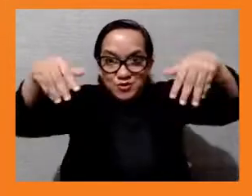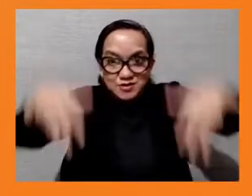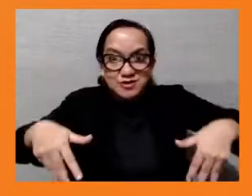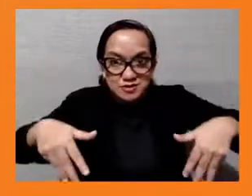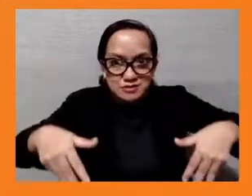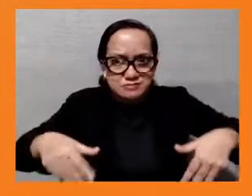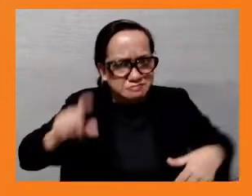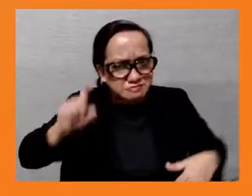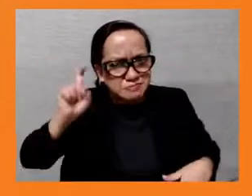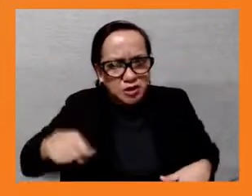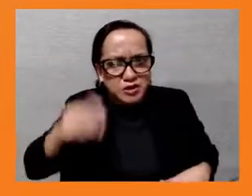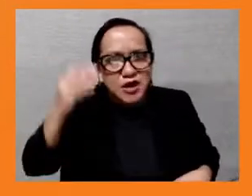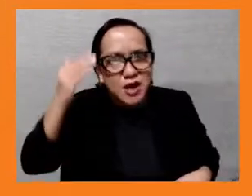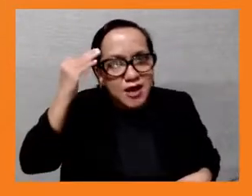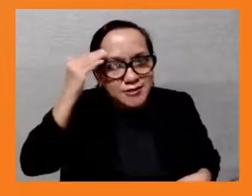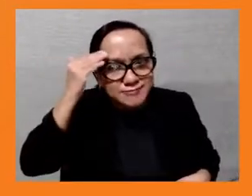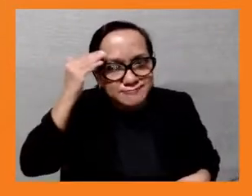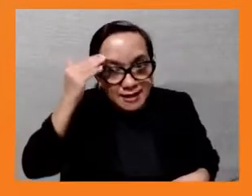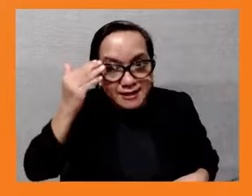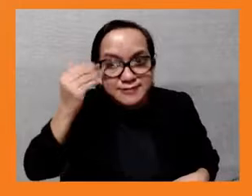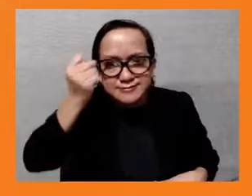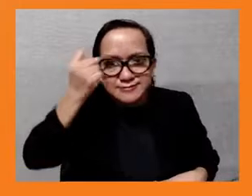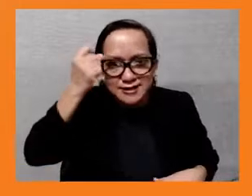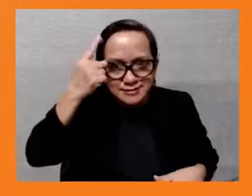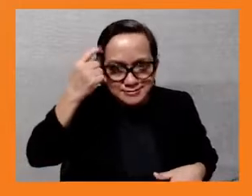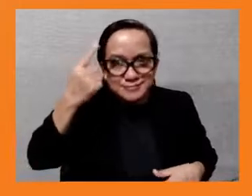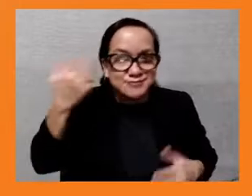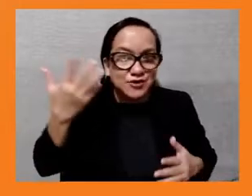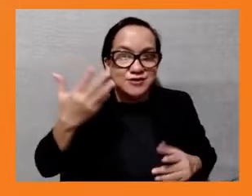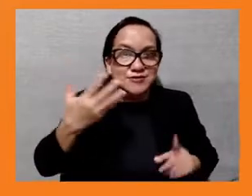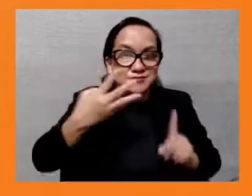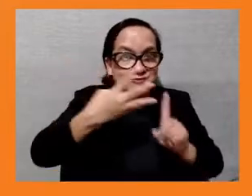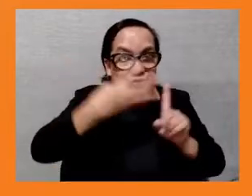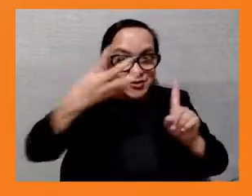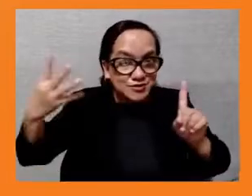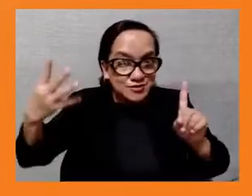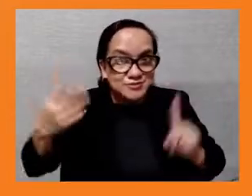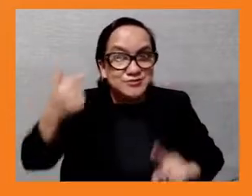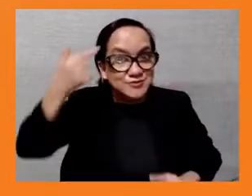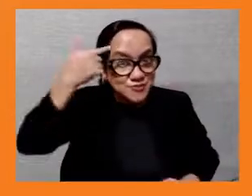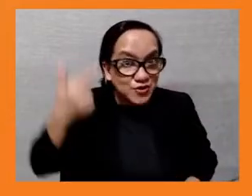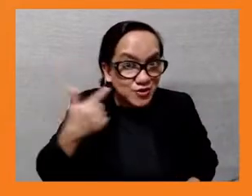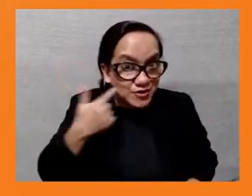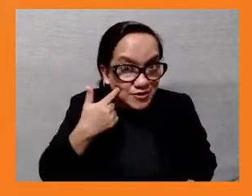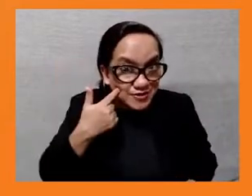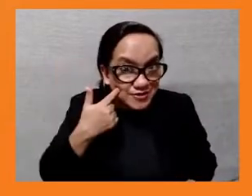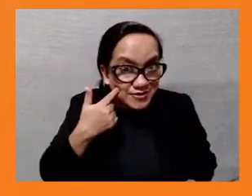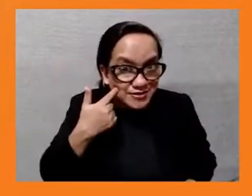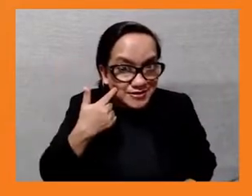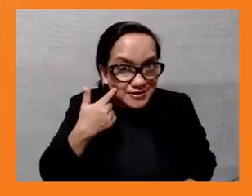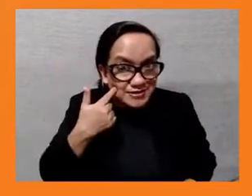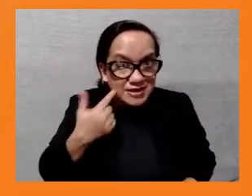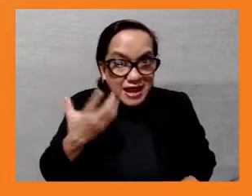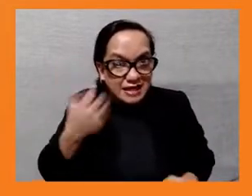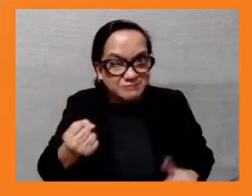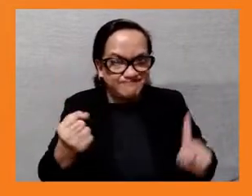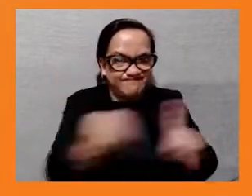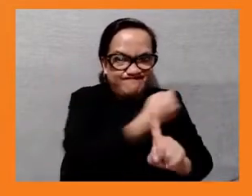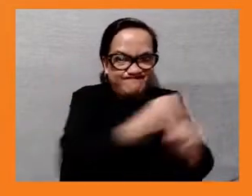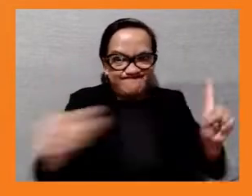contractual provisions, but also training that needs to be done, making sure that anyone who goes on a job site gets the